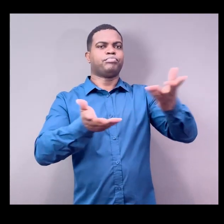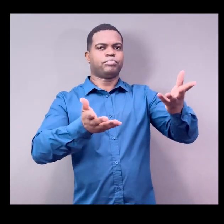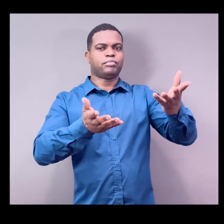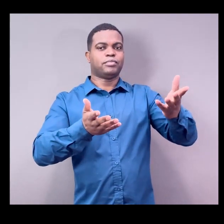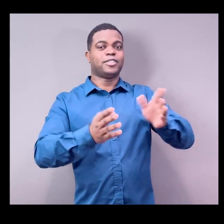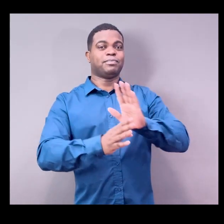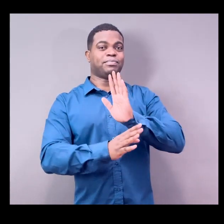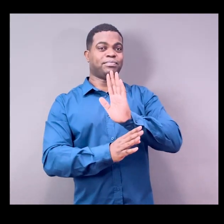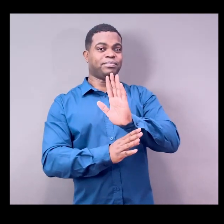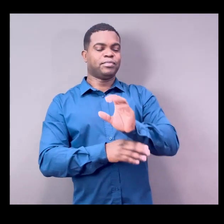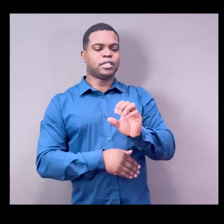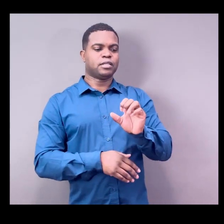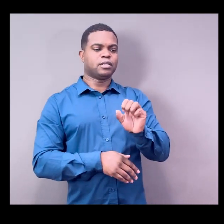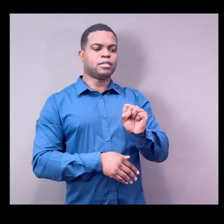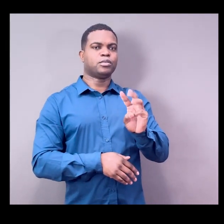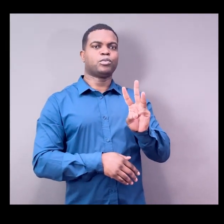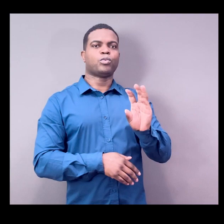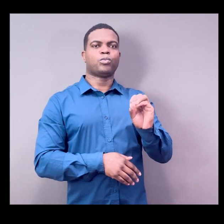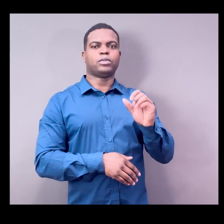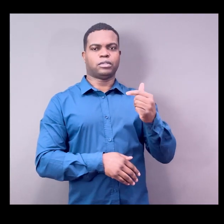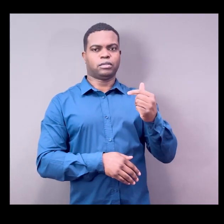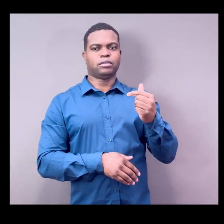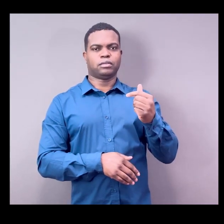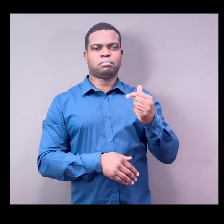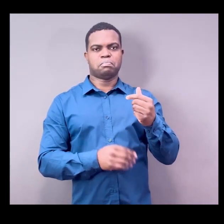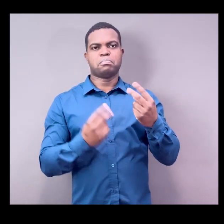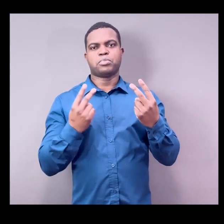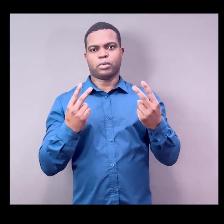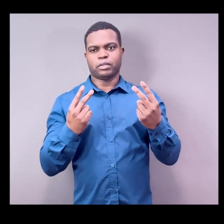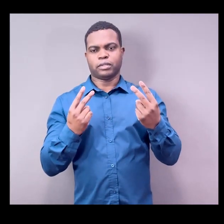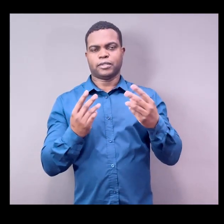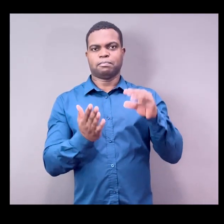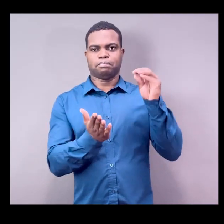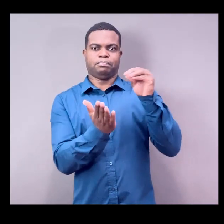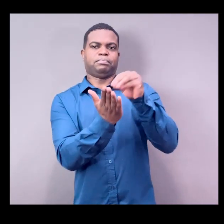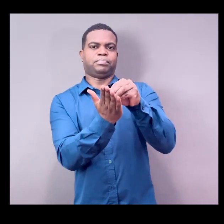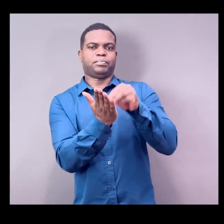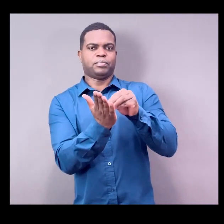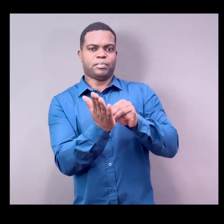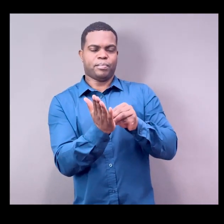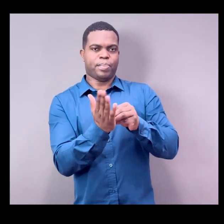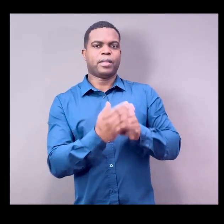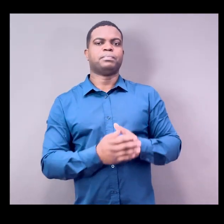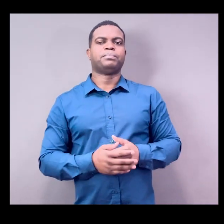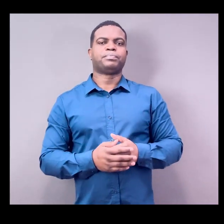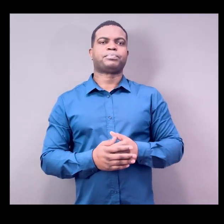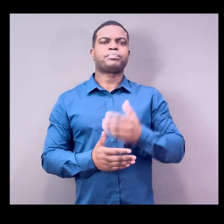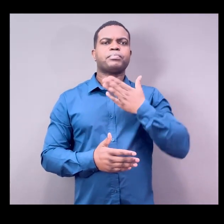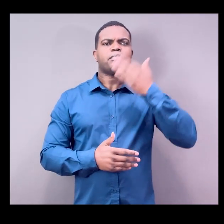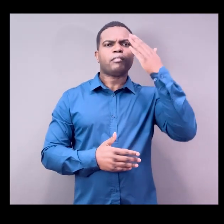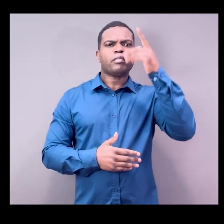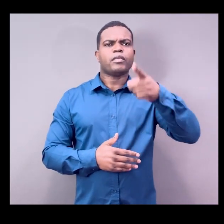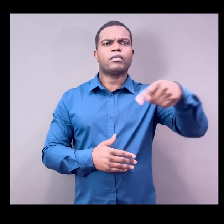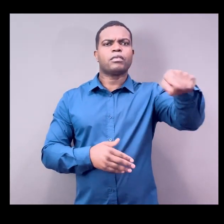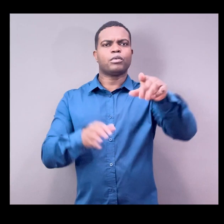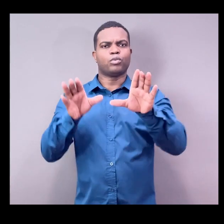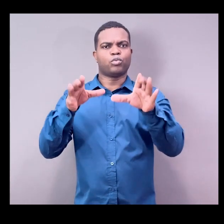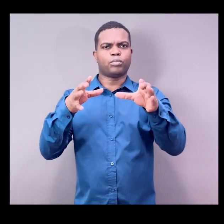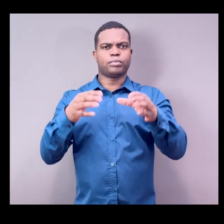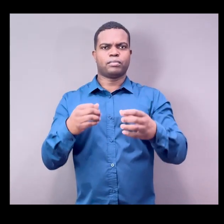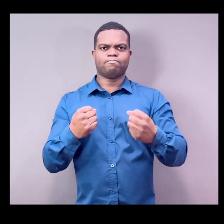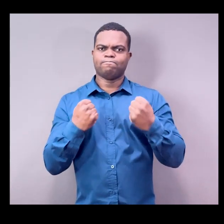need to perform what is called SWOT analysis on that initiative so that you'll be able to identify the